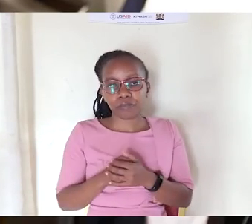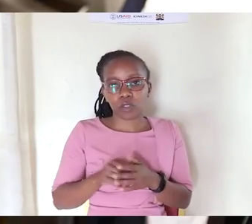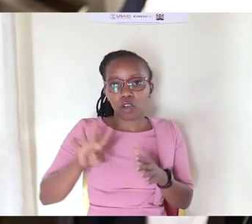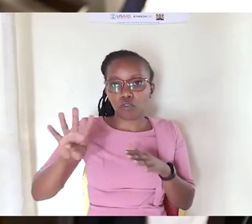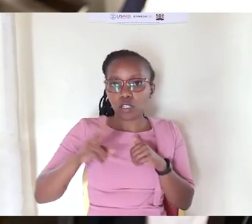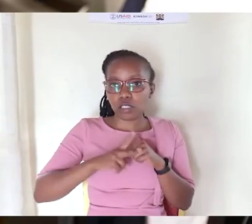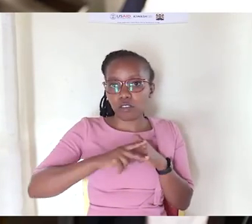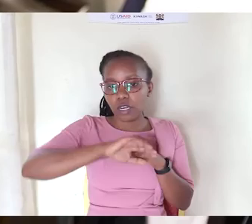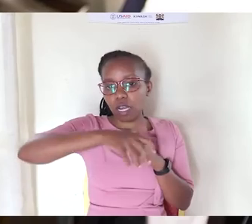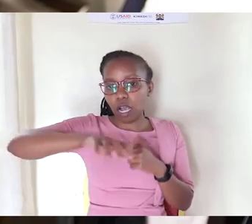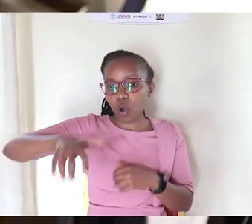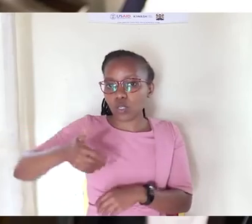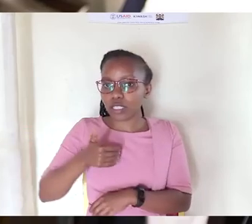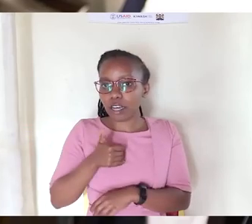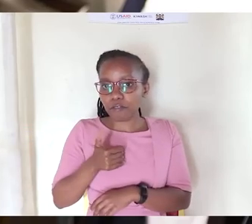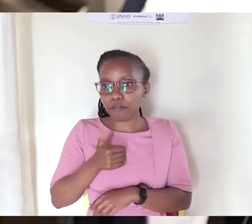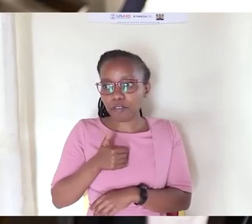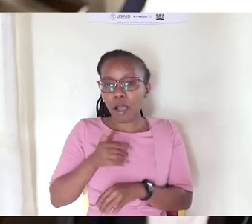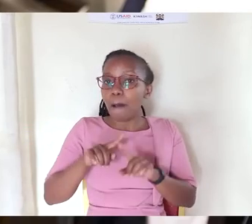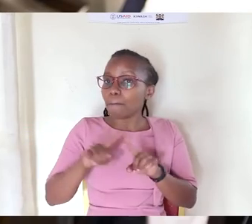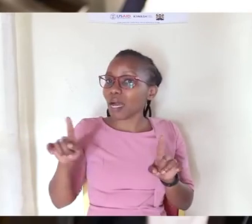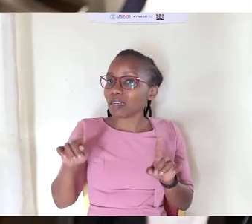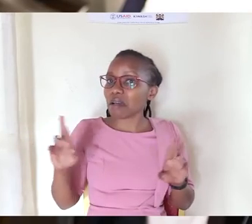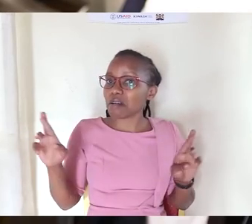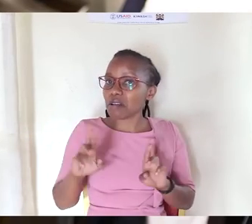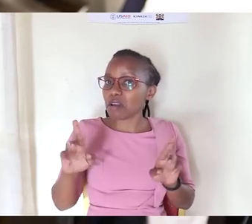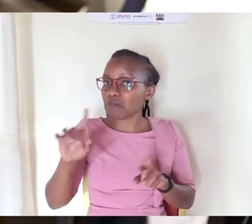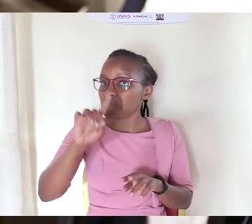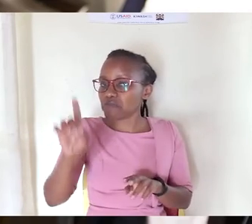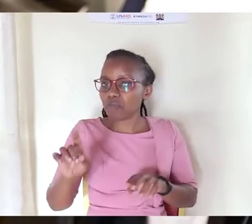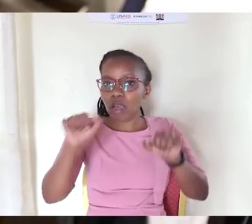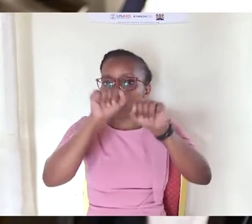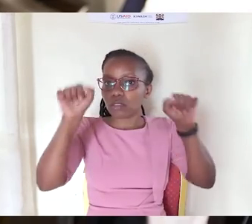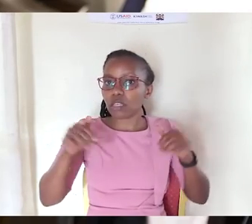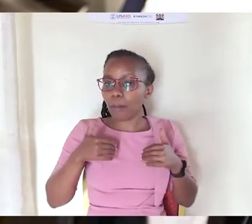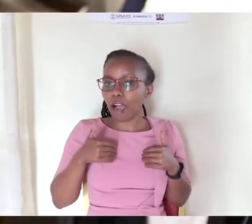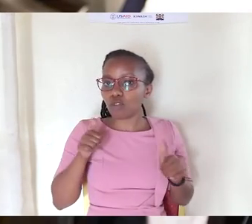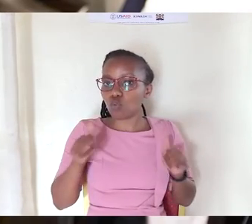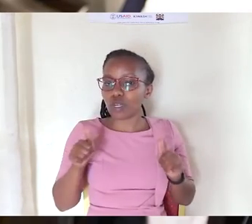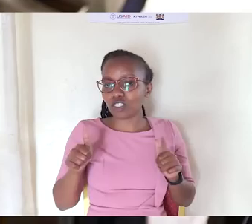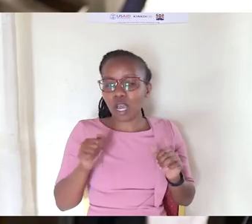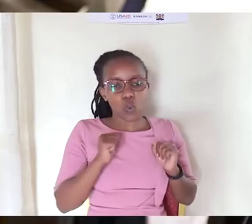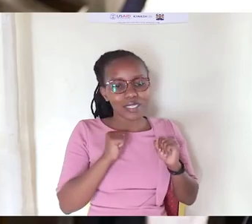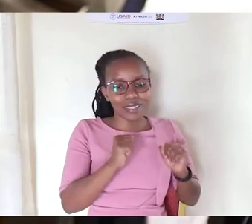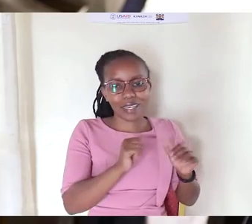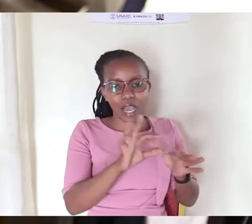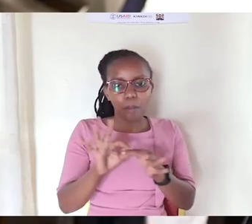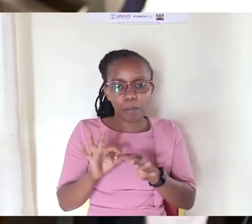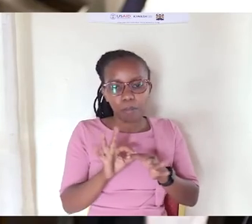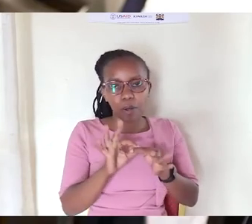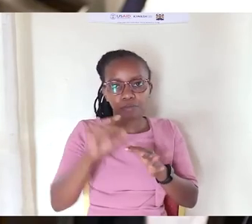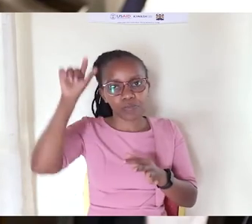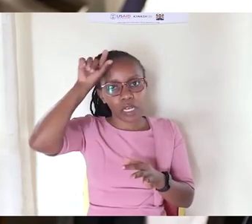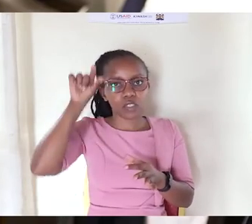47 counties, but how prepared are we? What system exists that strengthens collaboration? The gender